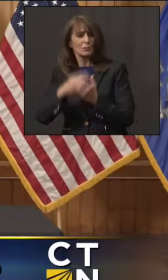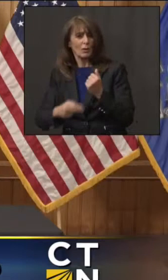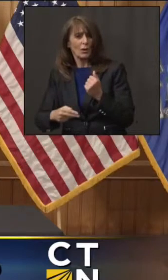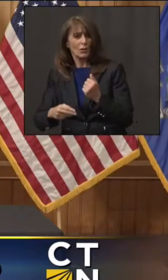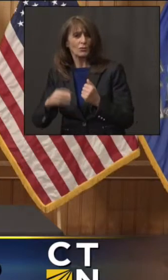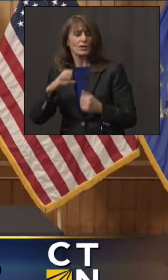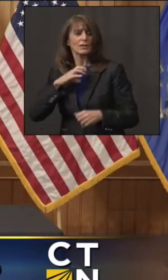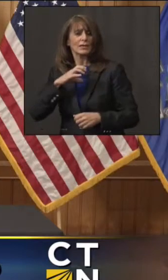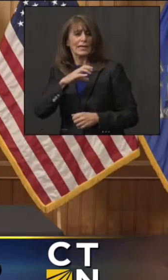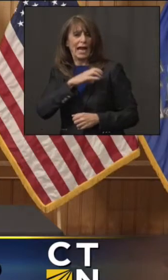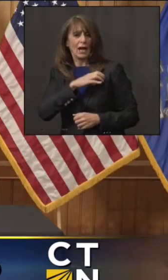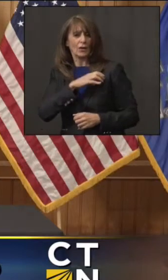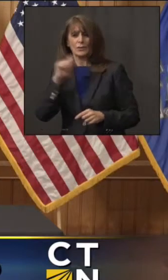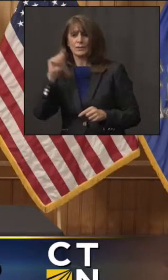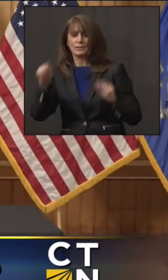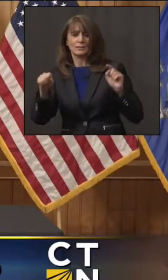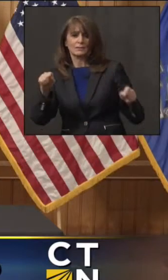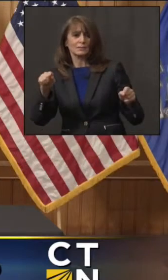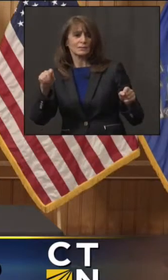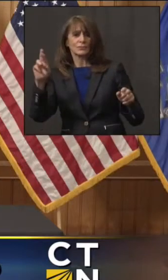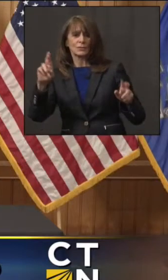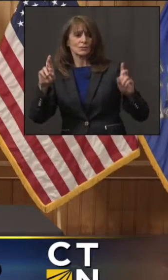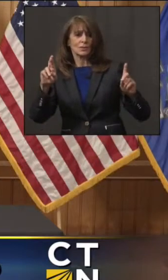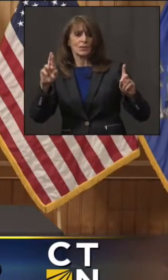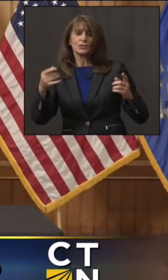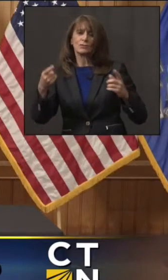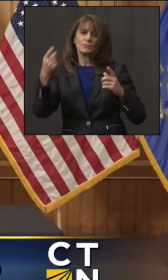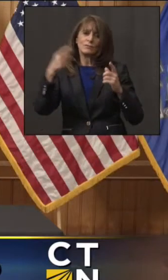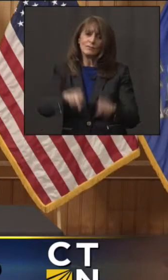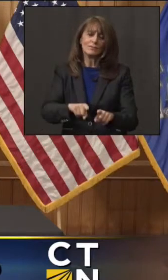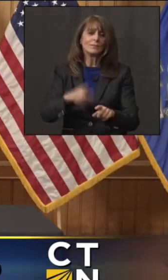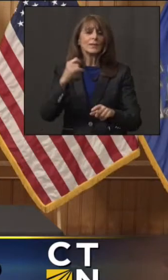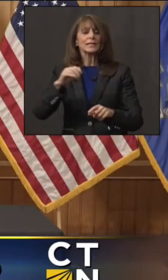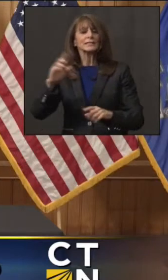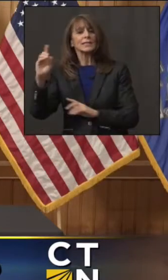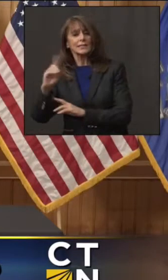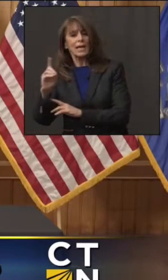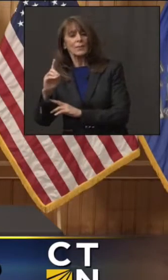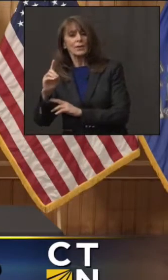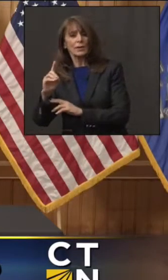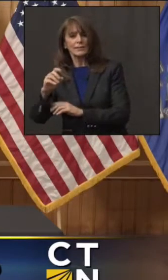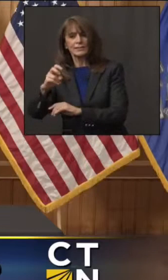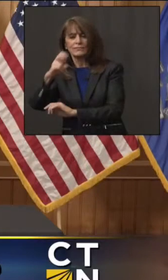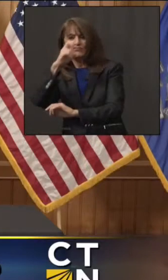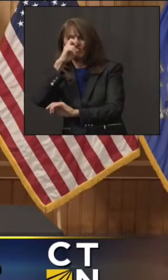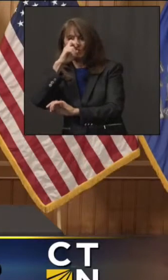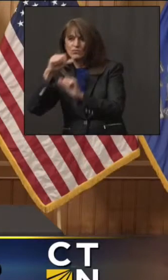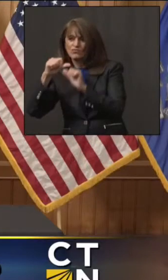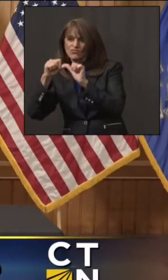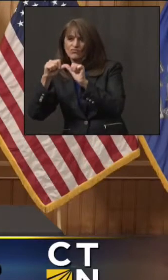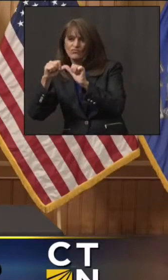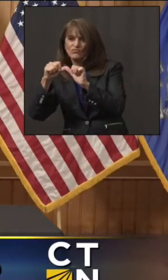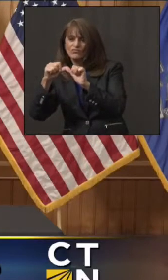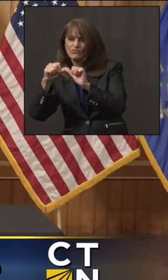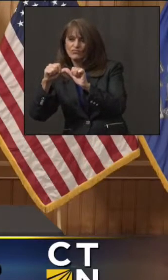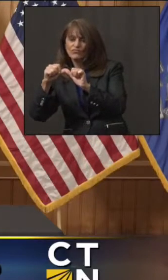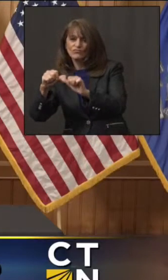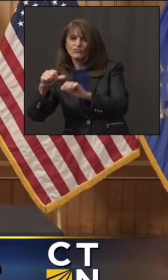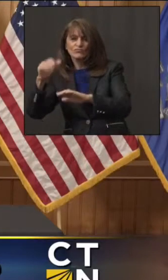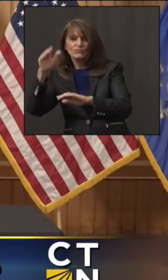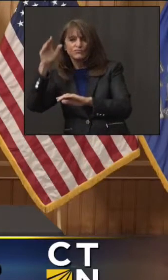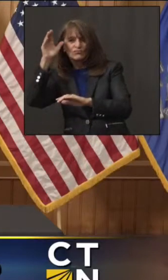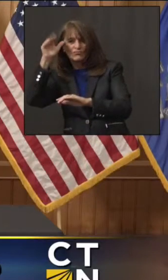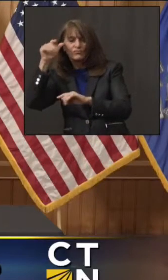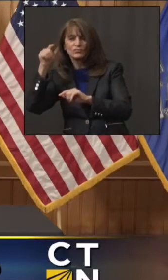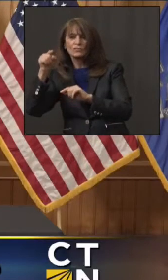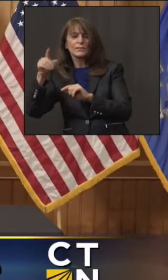Congress to compromise on the aid package? The Democrats have hung tough, saying if it's too modest